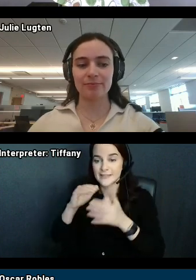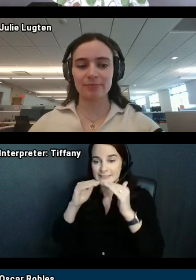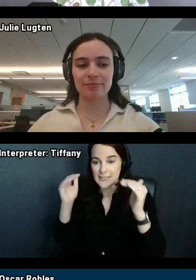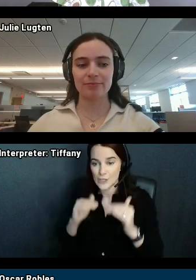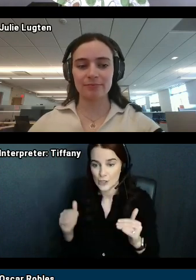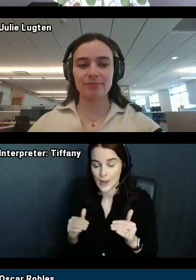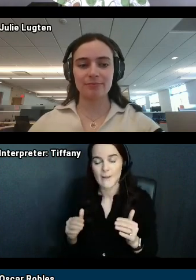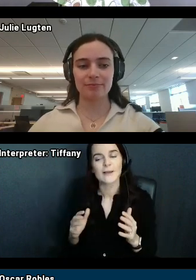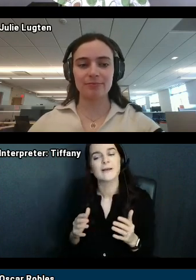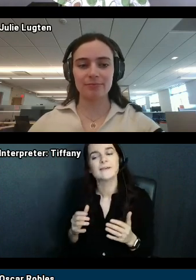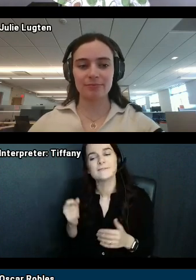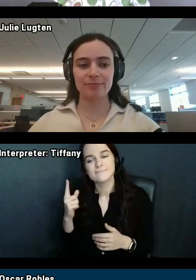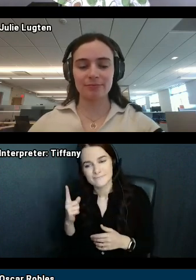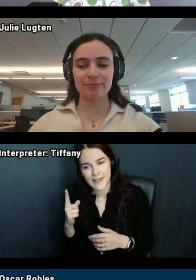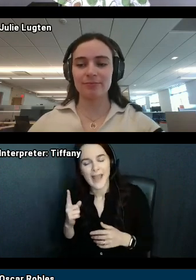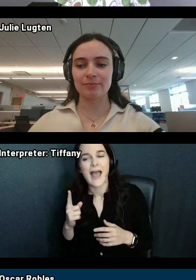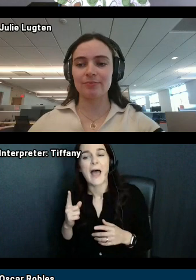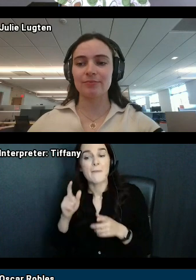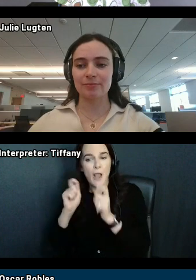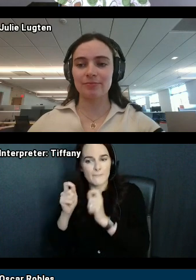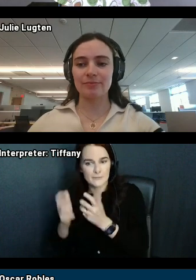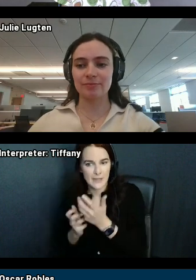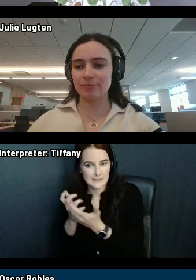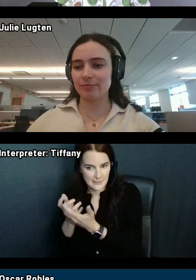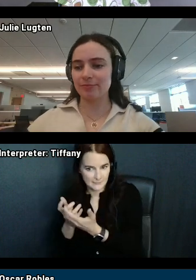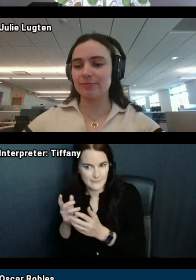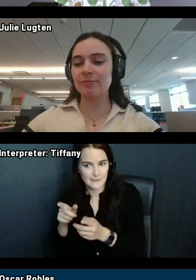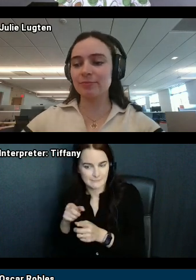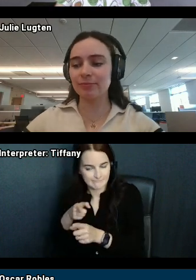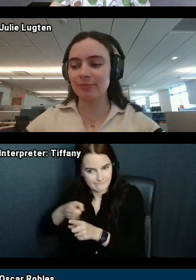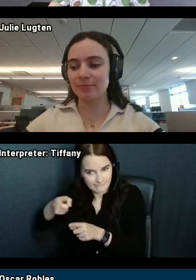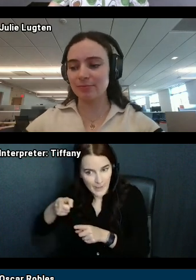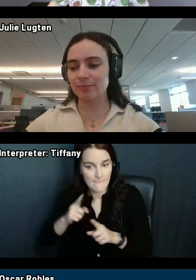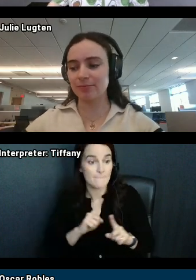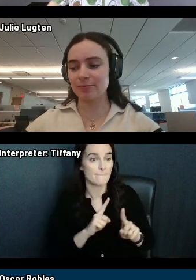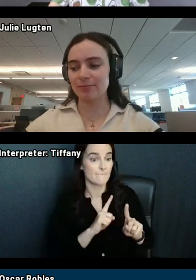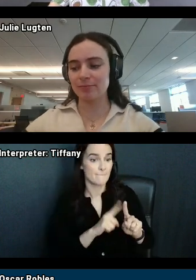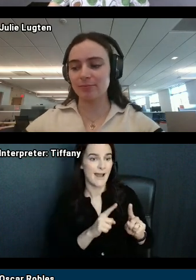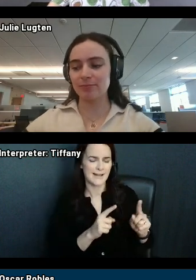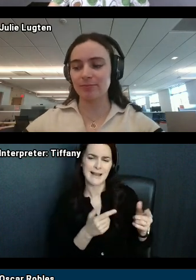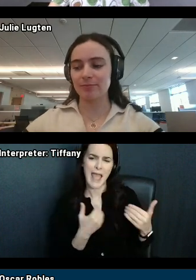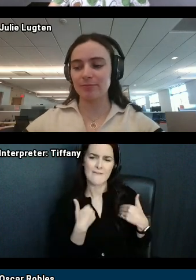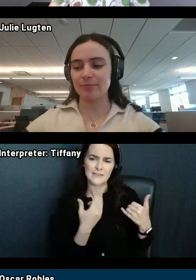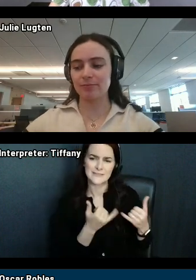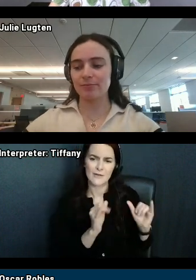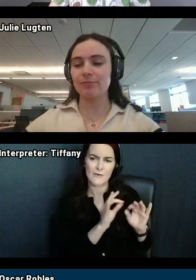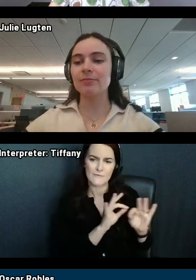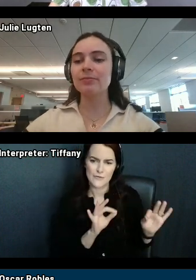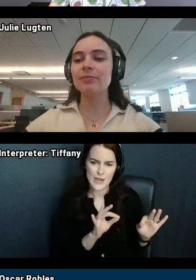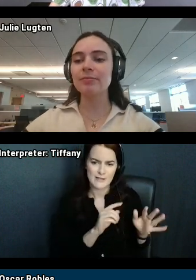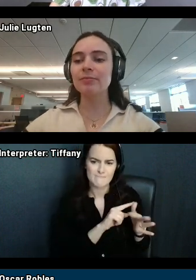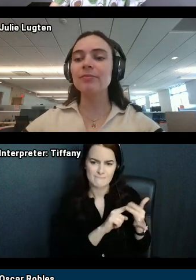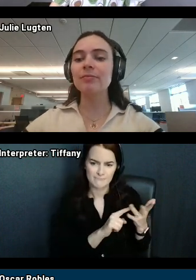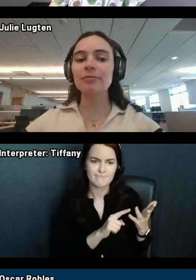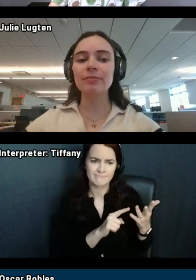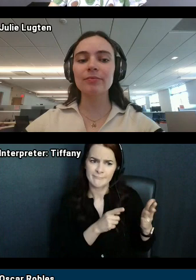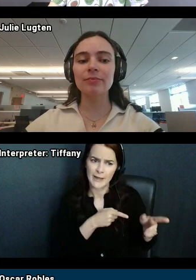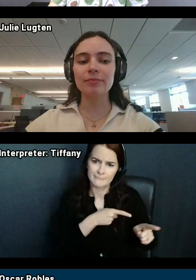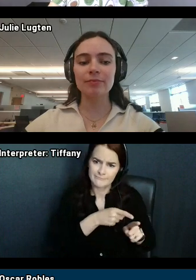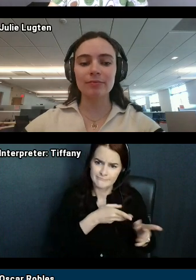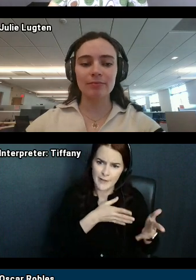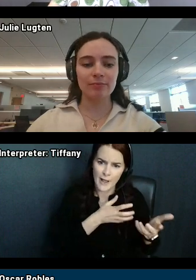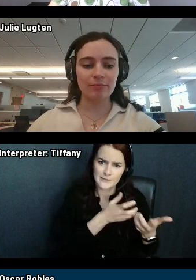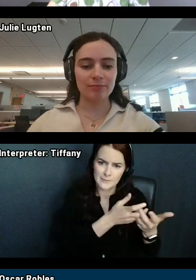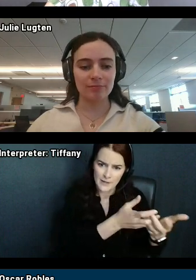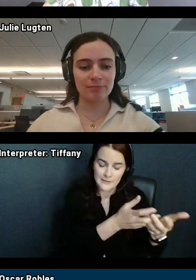free tier, especially in customizing the look of HubSpot. I have called out tier limitations in the presentation, but I